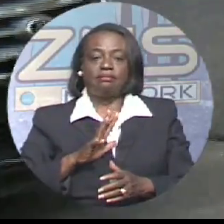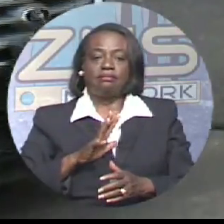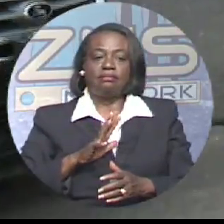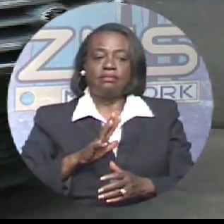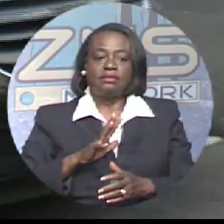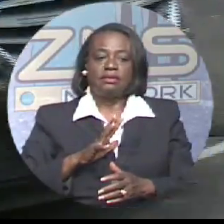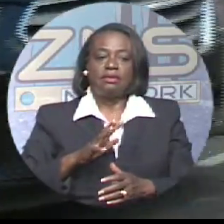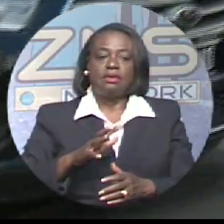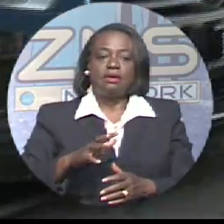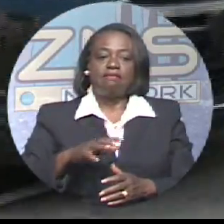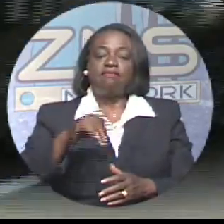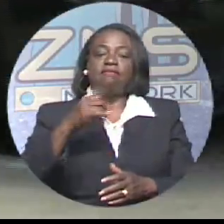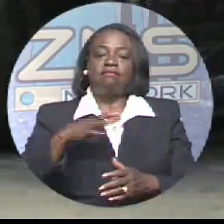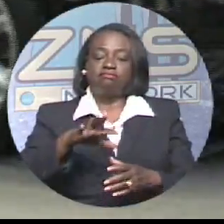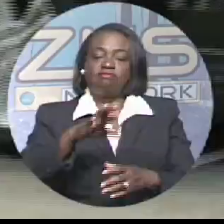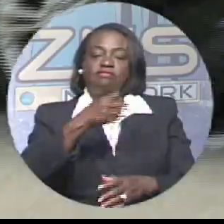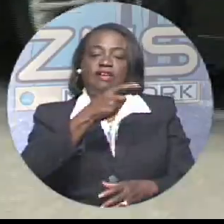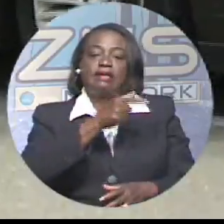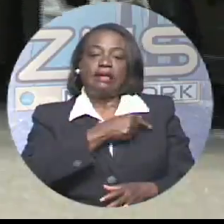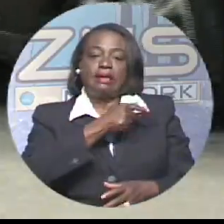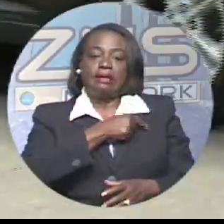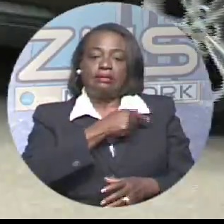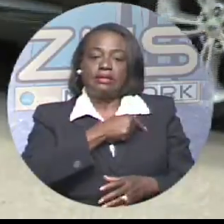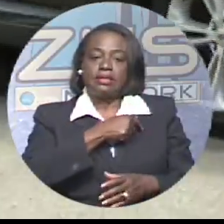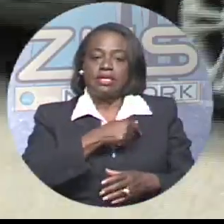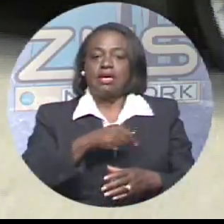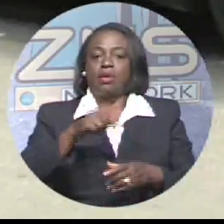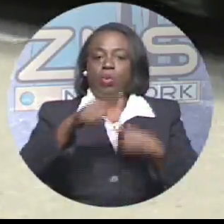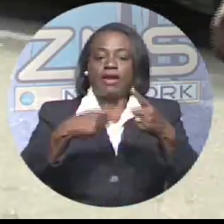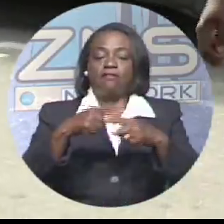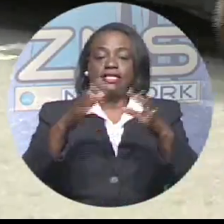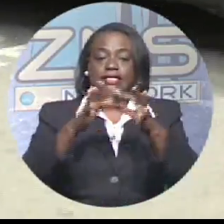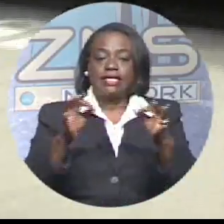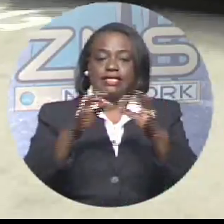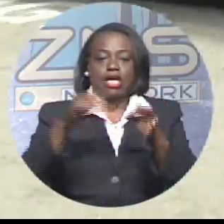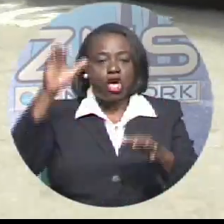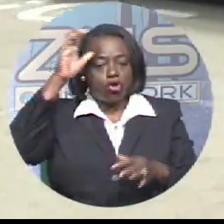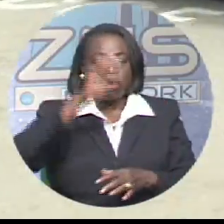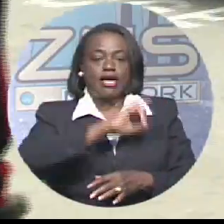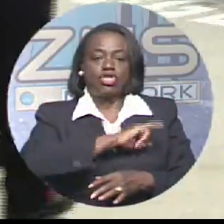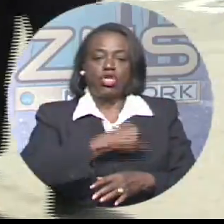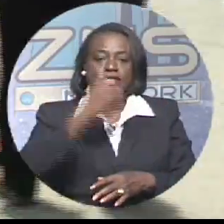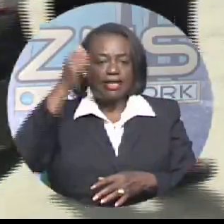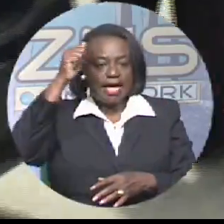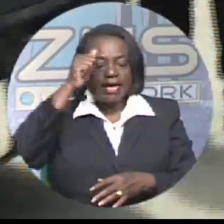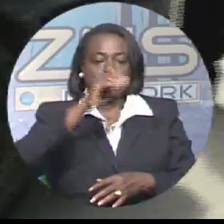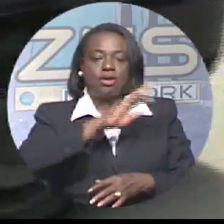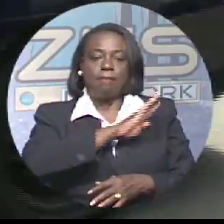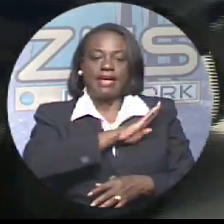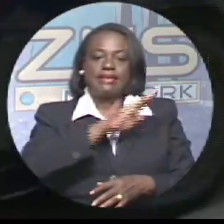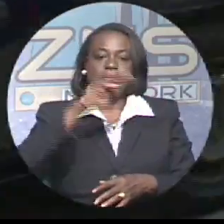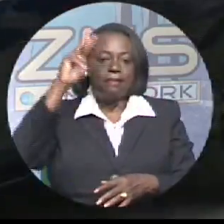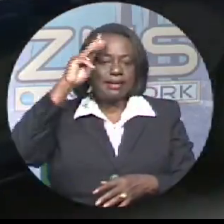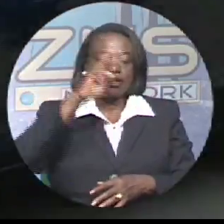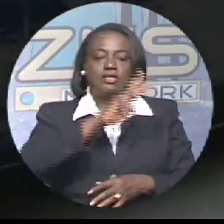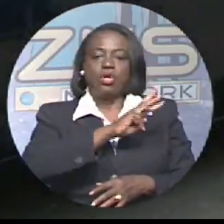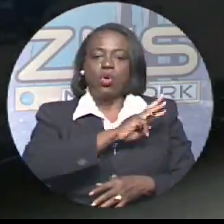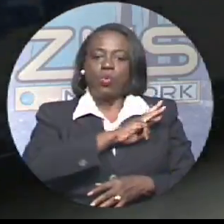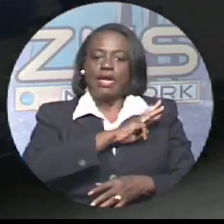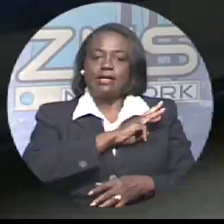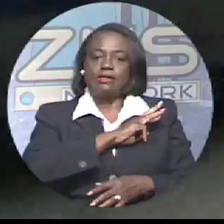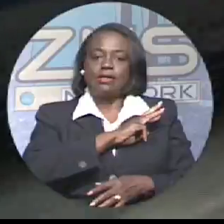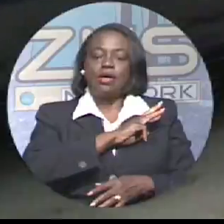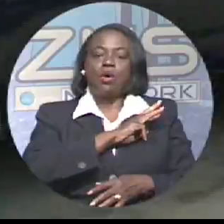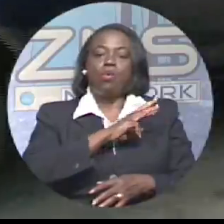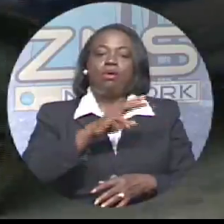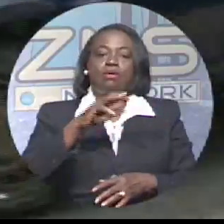of an American appeared in the magistrate's court today for a sentencing hearing. Craig Johnson, Anton Bastian, and Marcellus Williams were